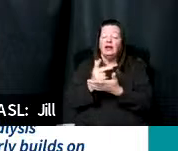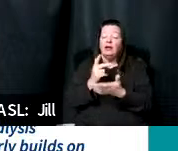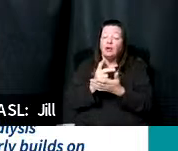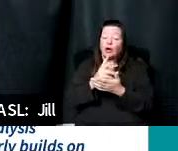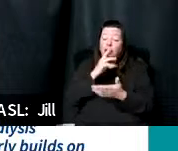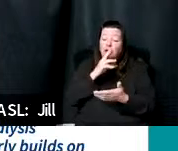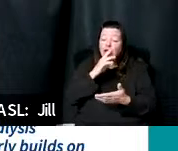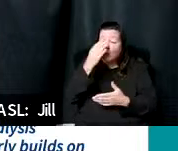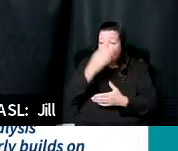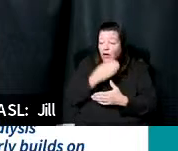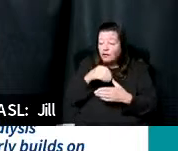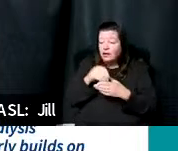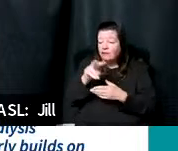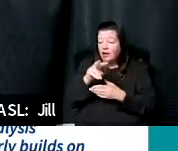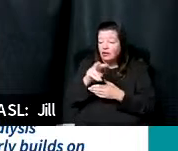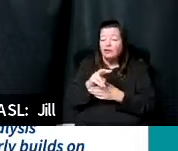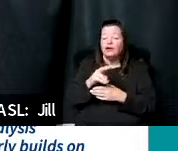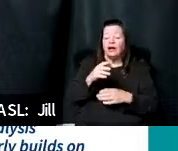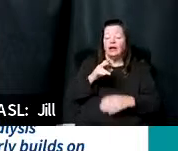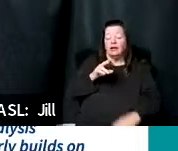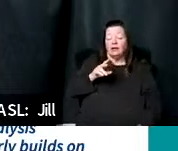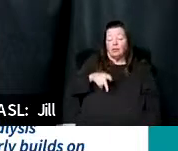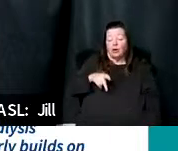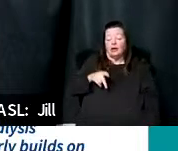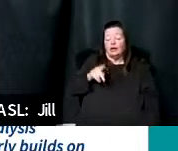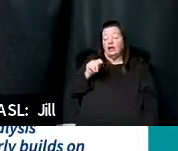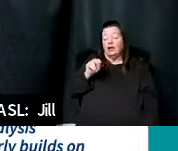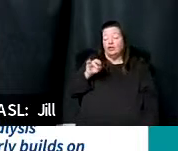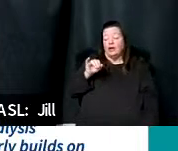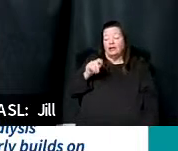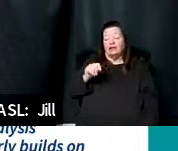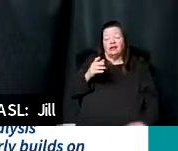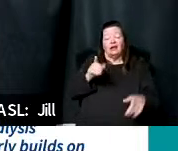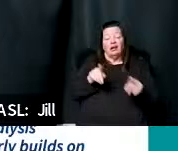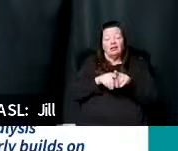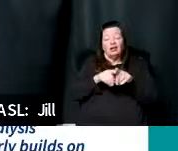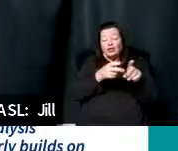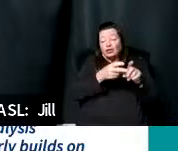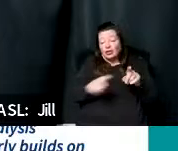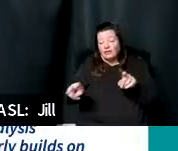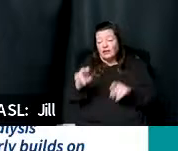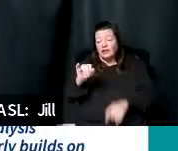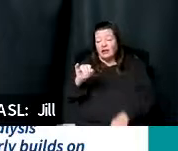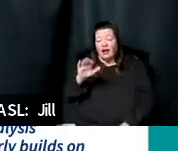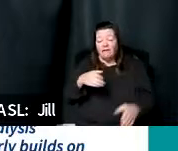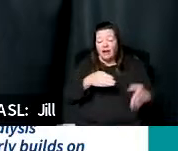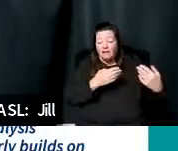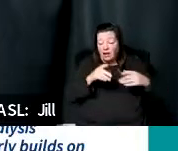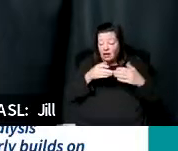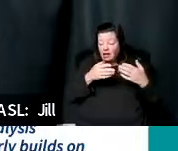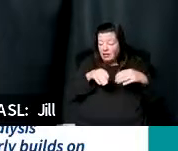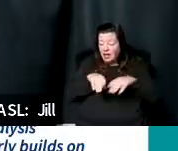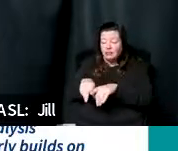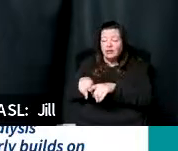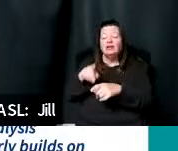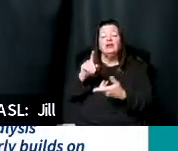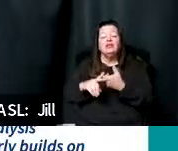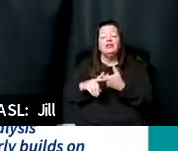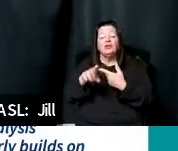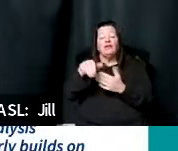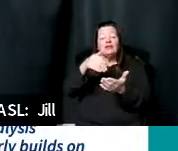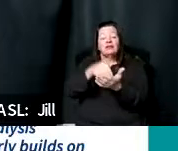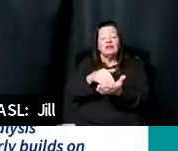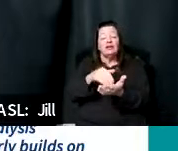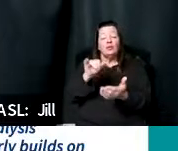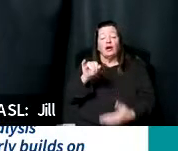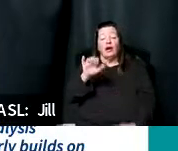Station, and then also talked about shifting the I-5 alignment, either have it centered where I-5 is currently